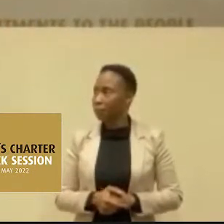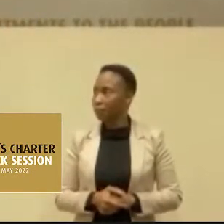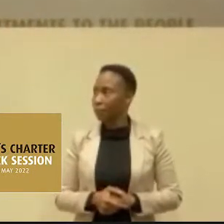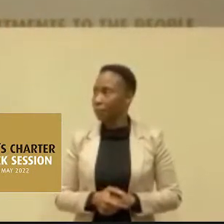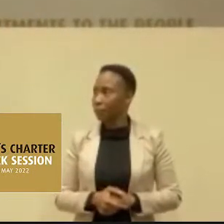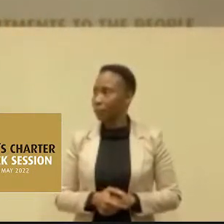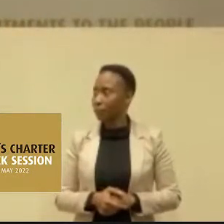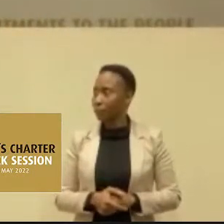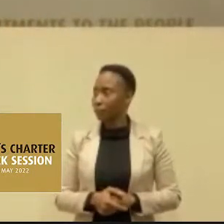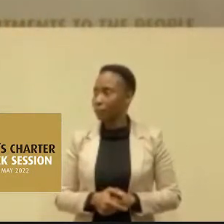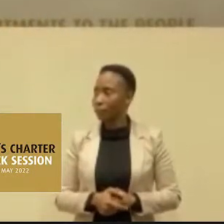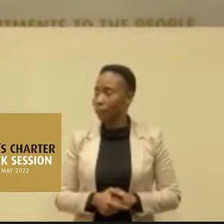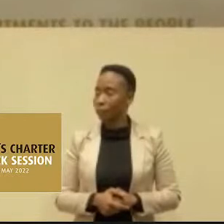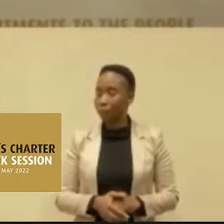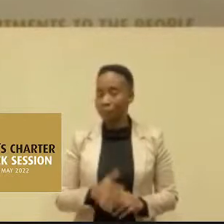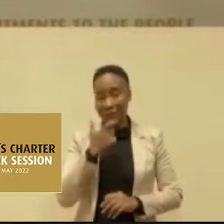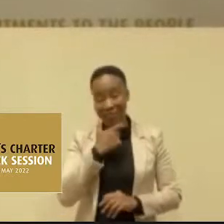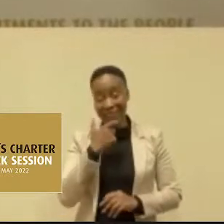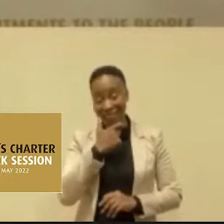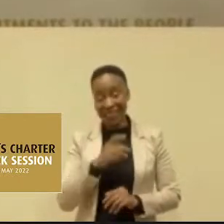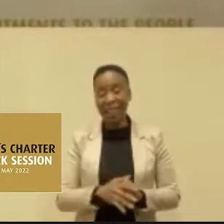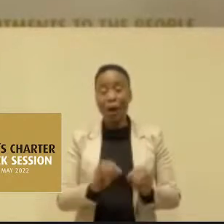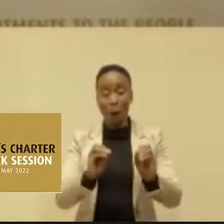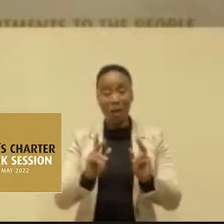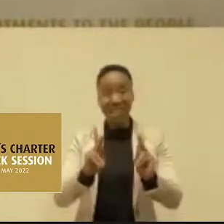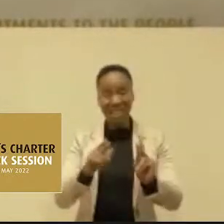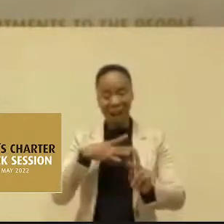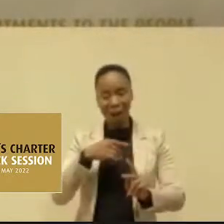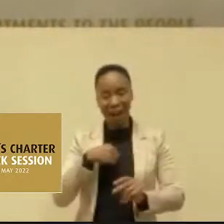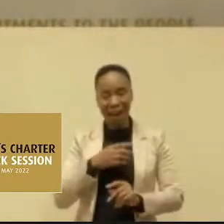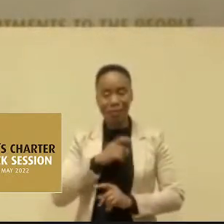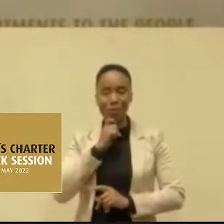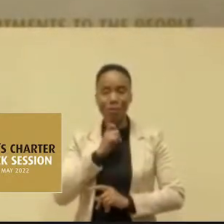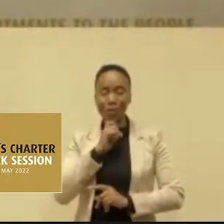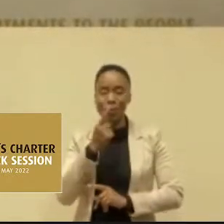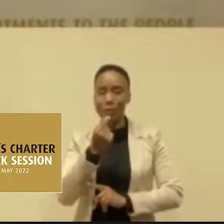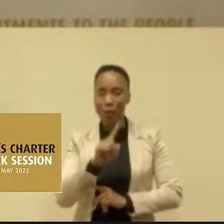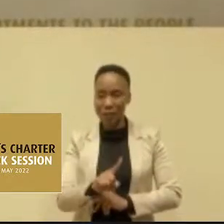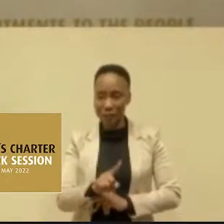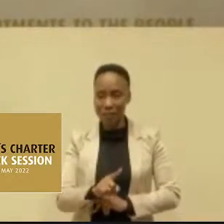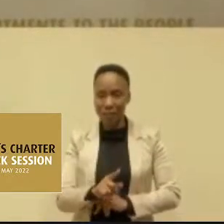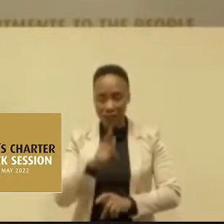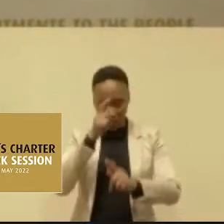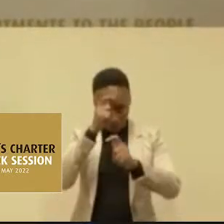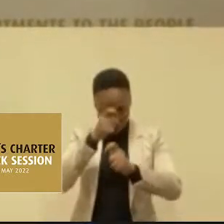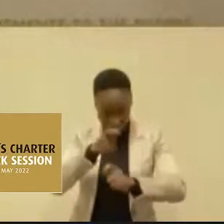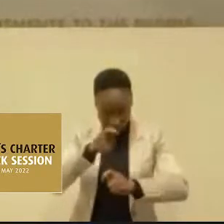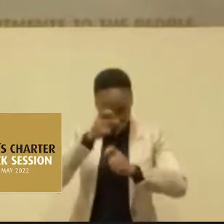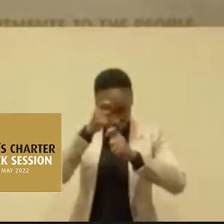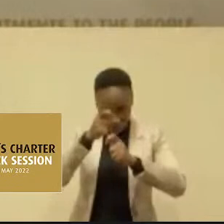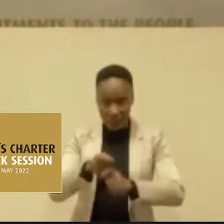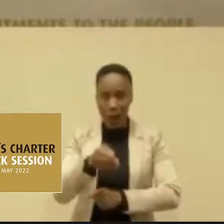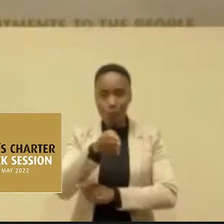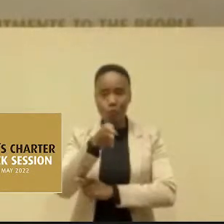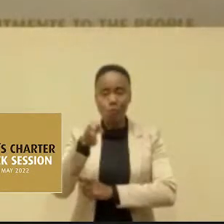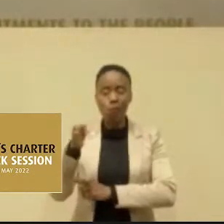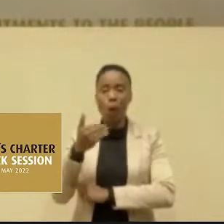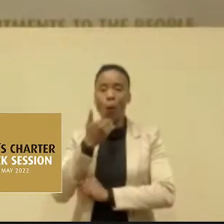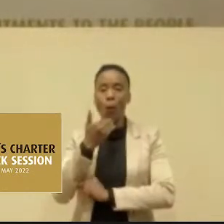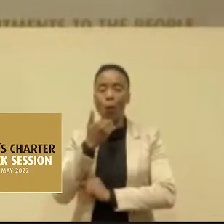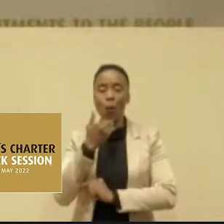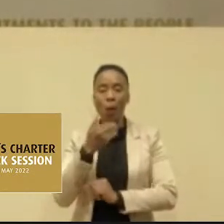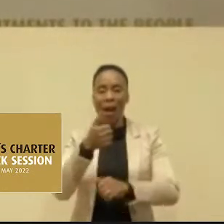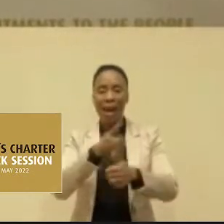and let me take this opportunity also to acknowledge the presence of our